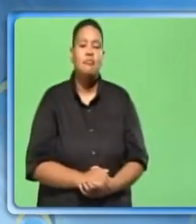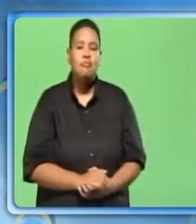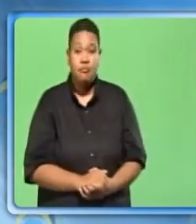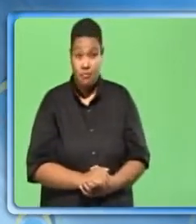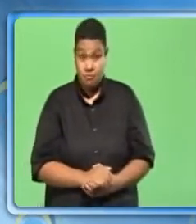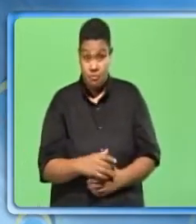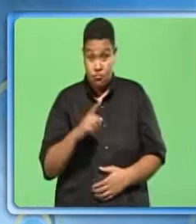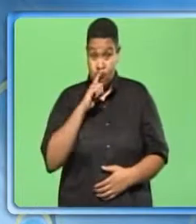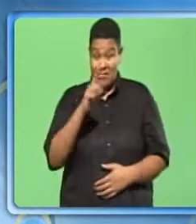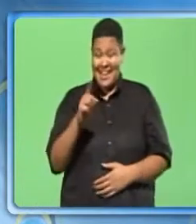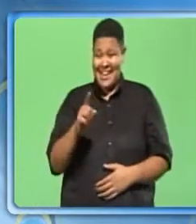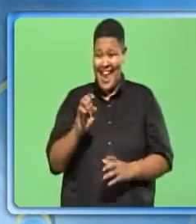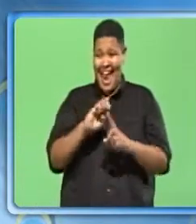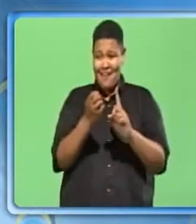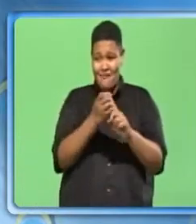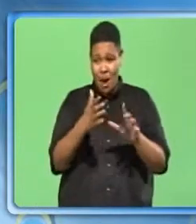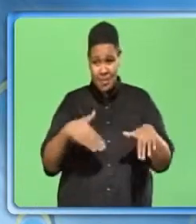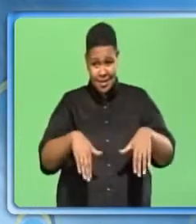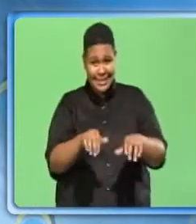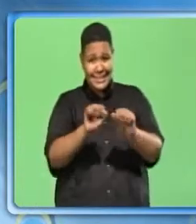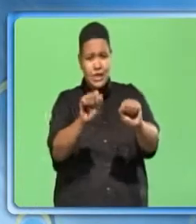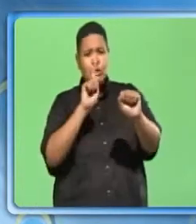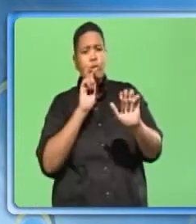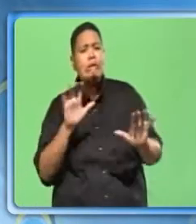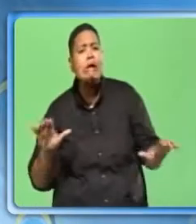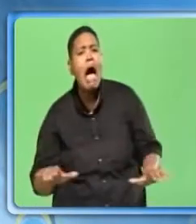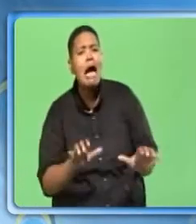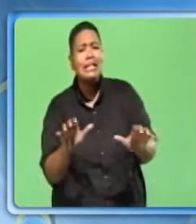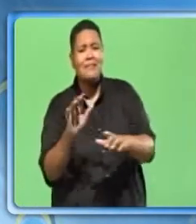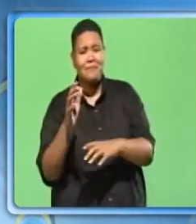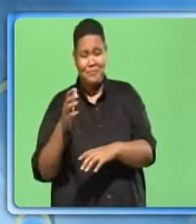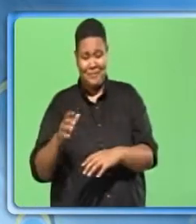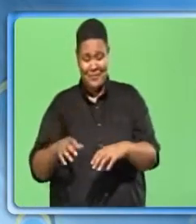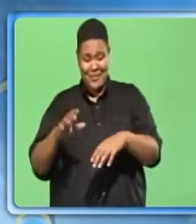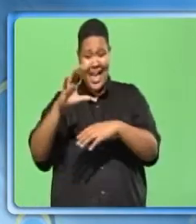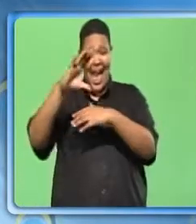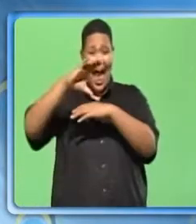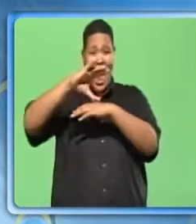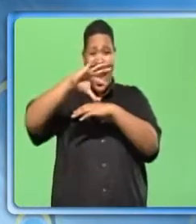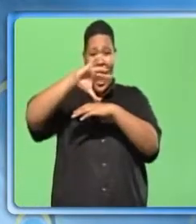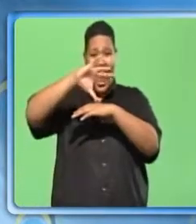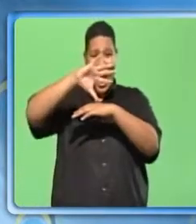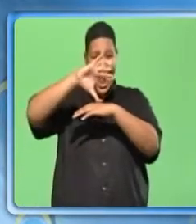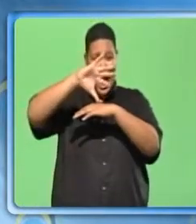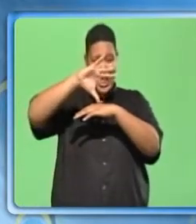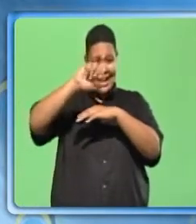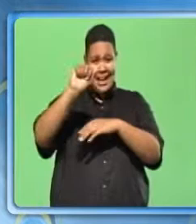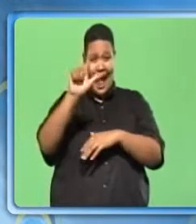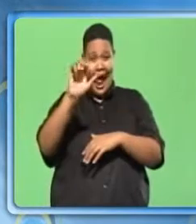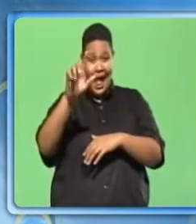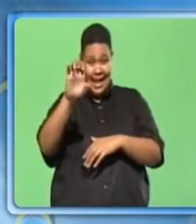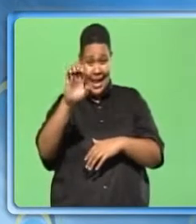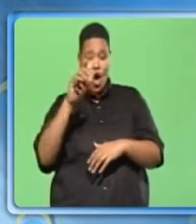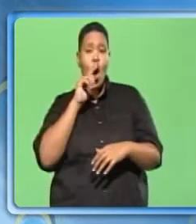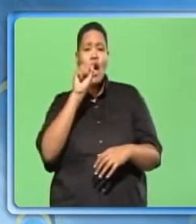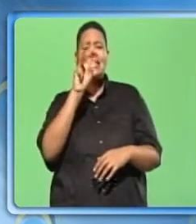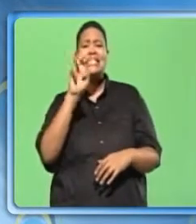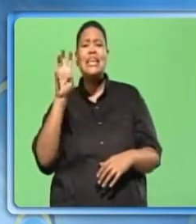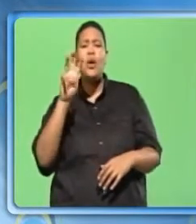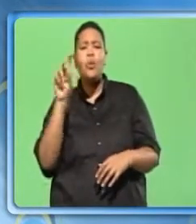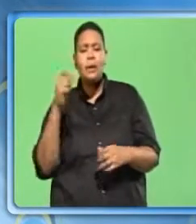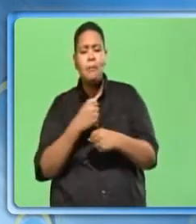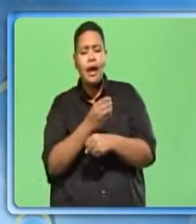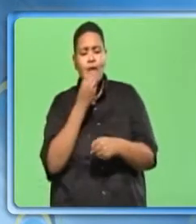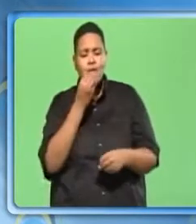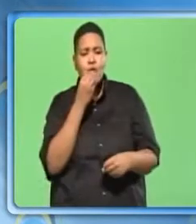The marine environment is very active. Algae or seaweed uses sunlight to make its food and grows on the reefs. The snails